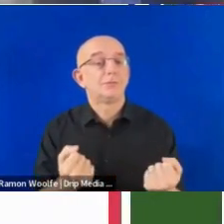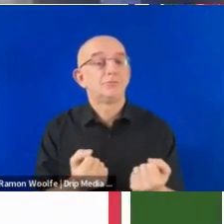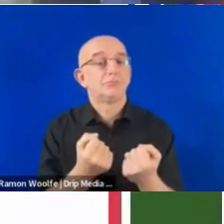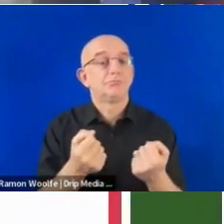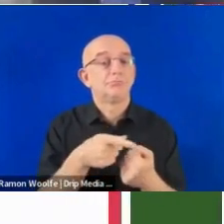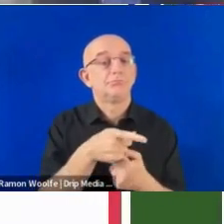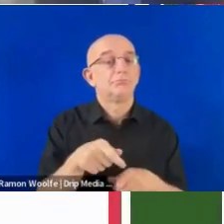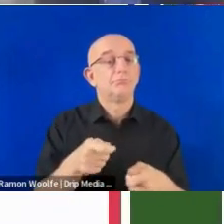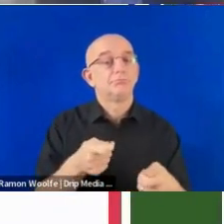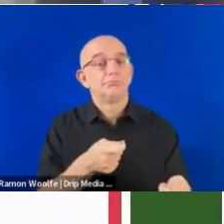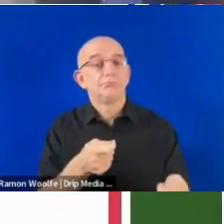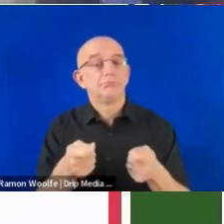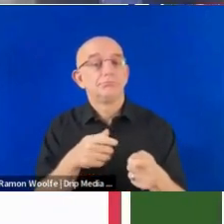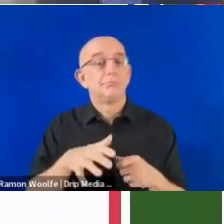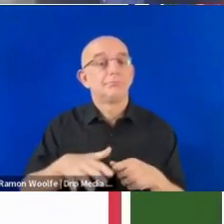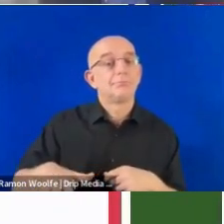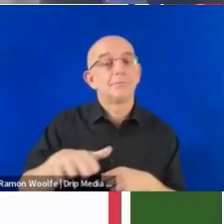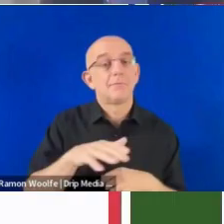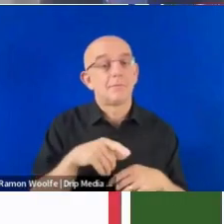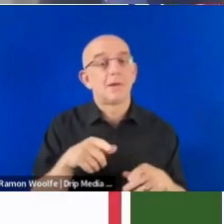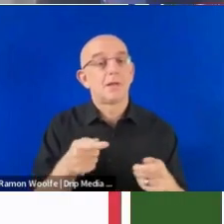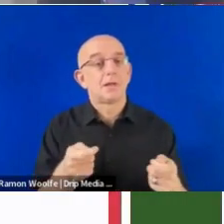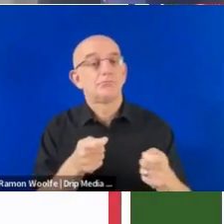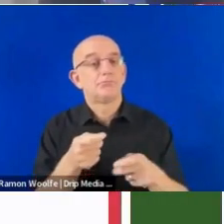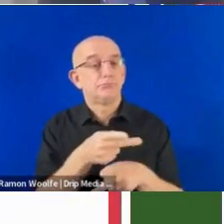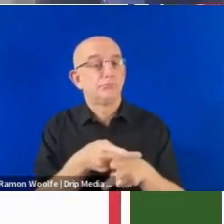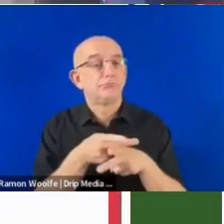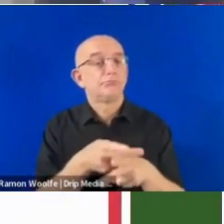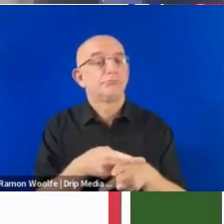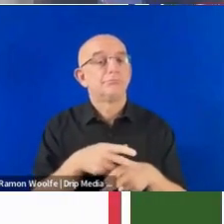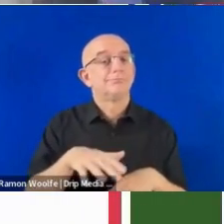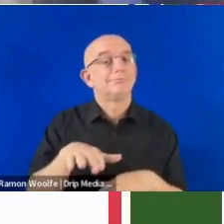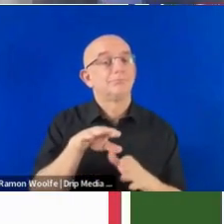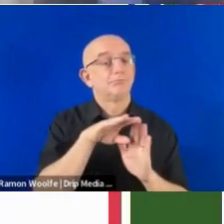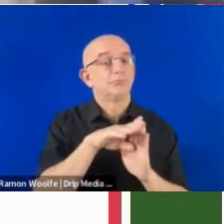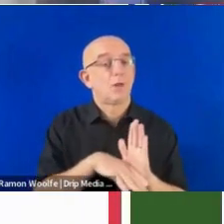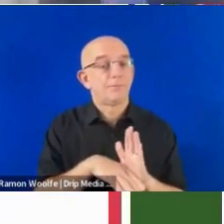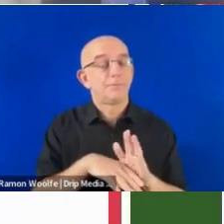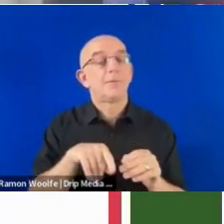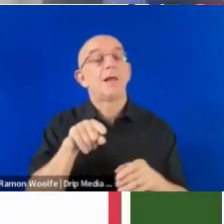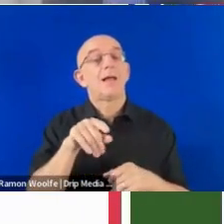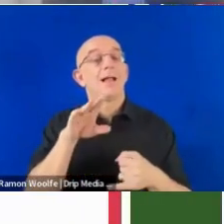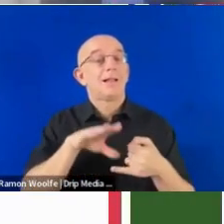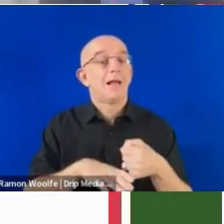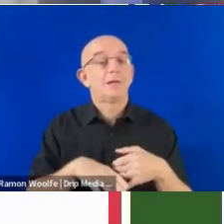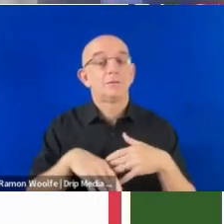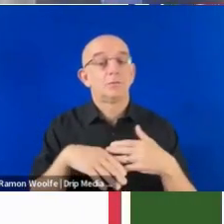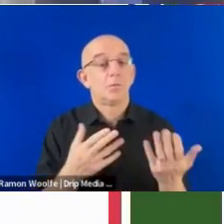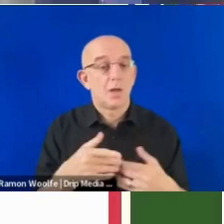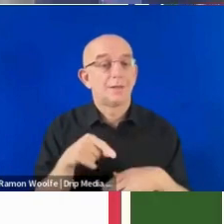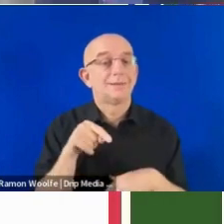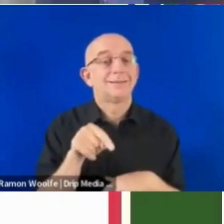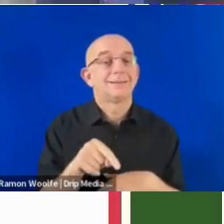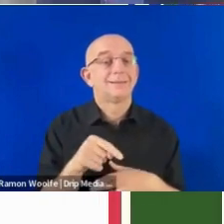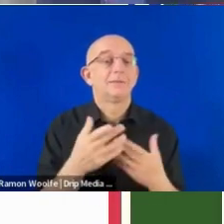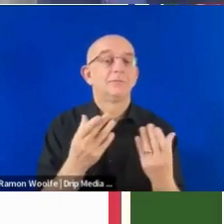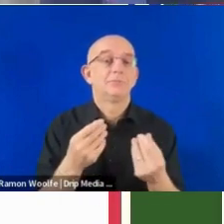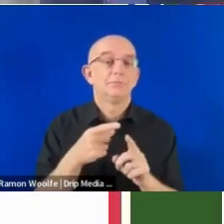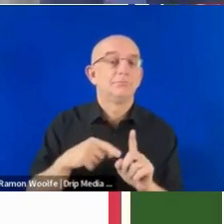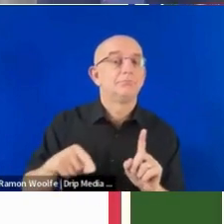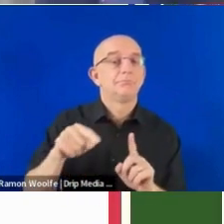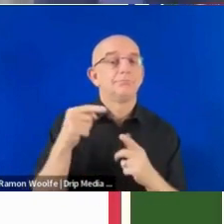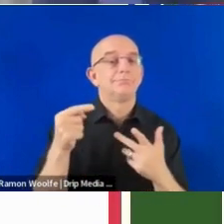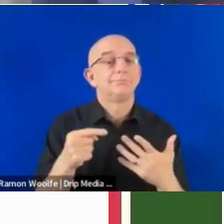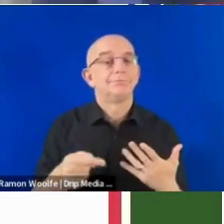features is that Transform is organized around an advisory group. This is a